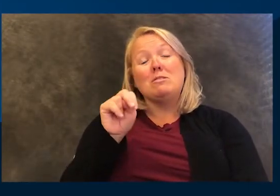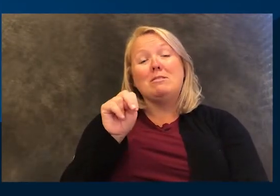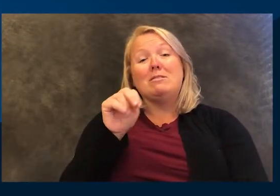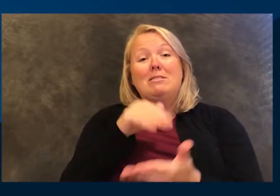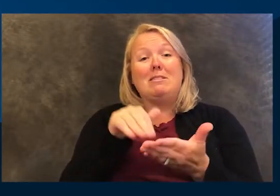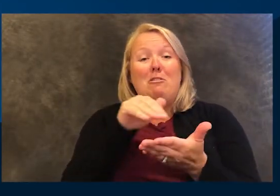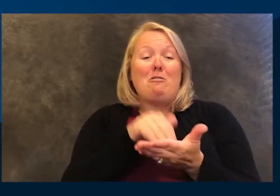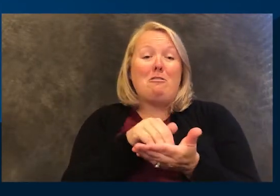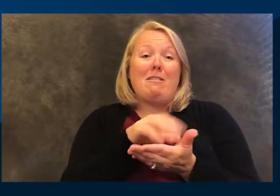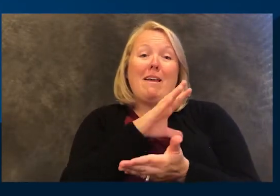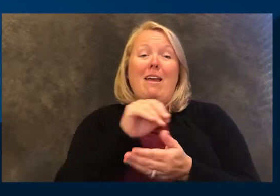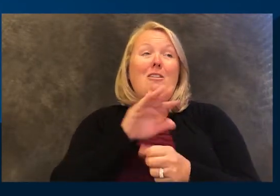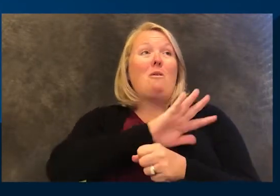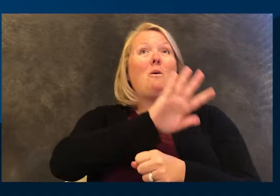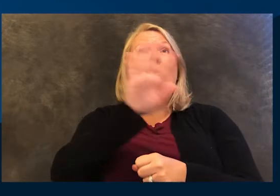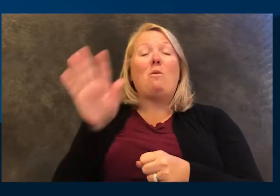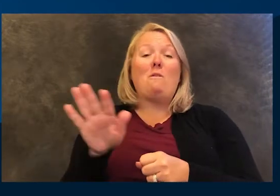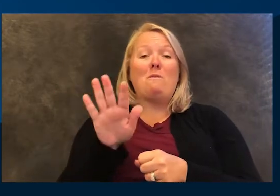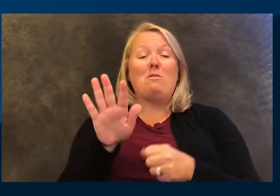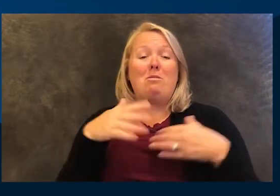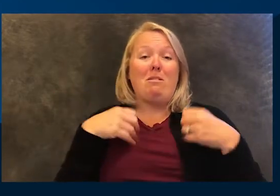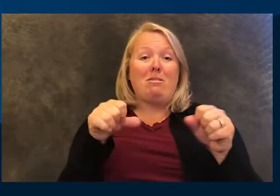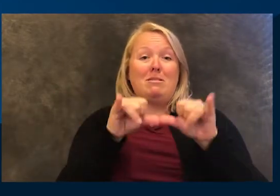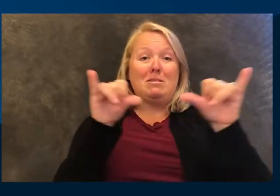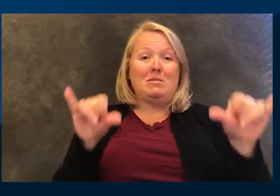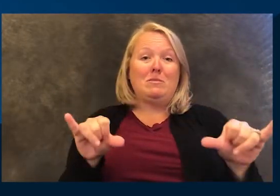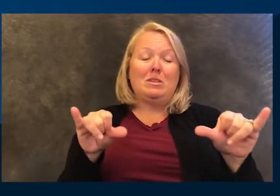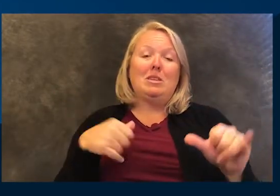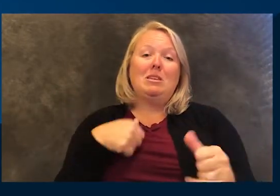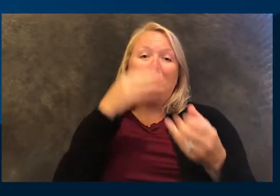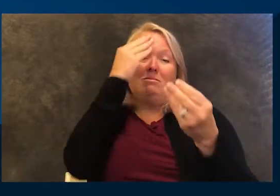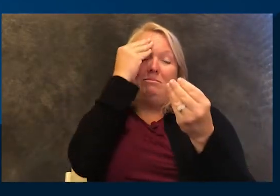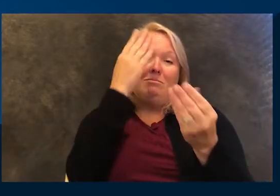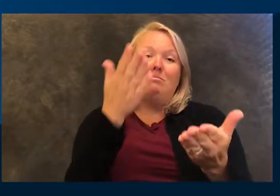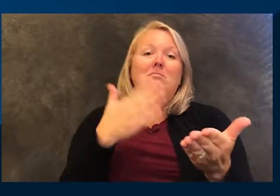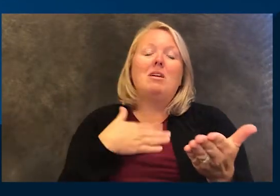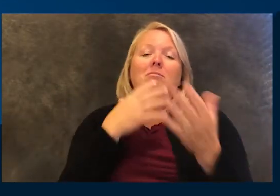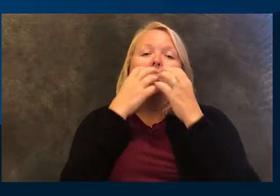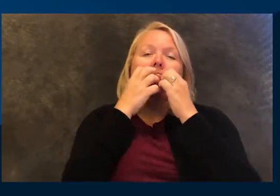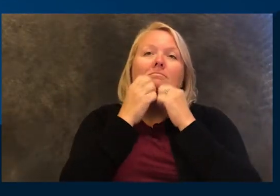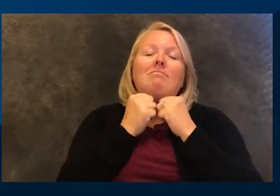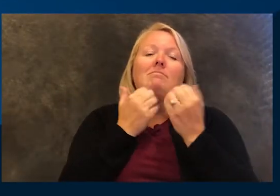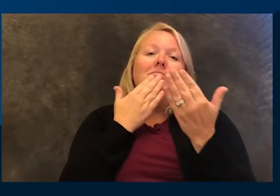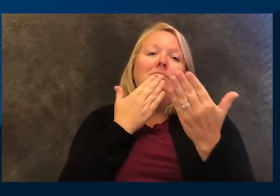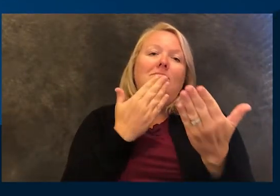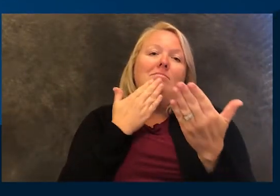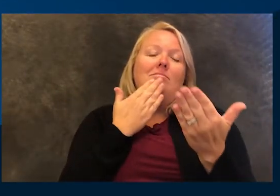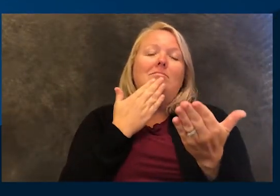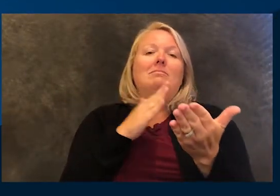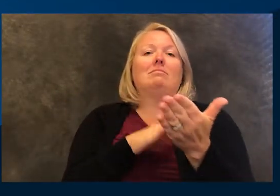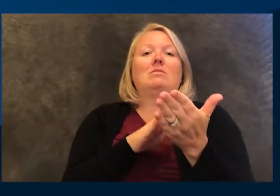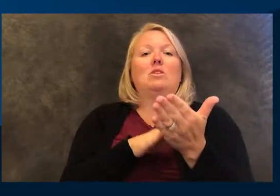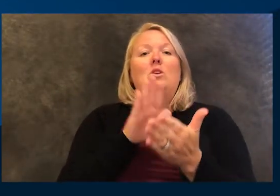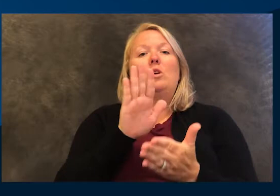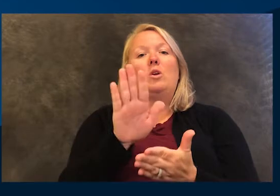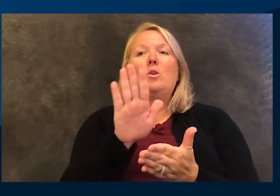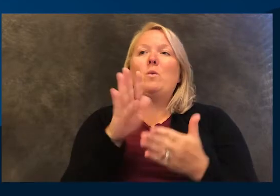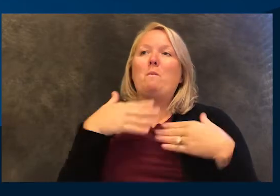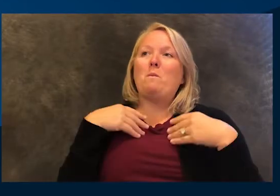system. For this, I want to express my deepest gratitude and admiration for your courage,